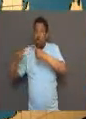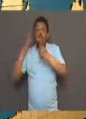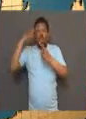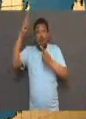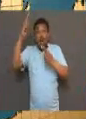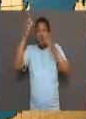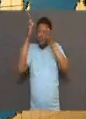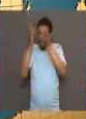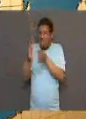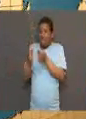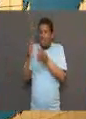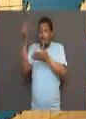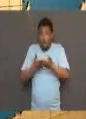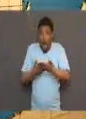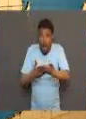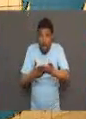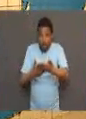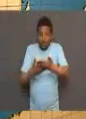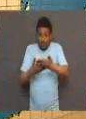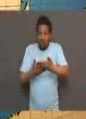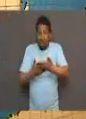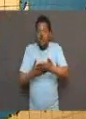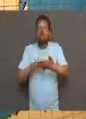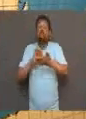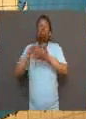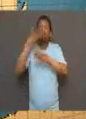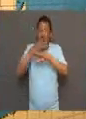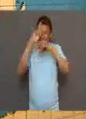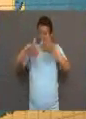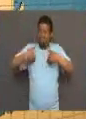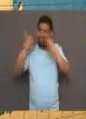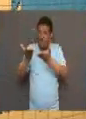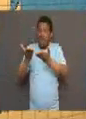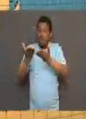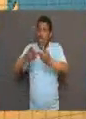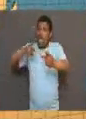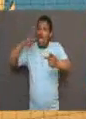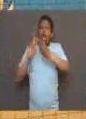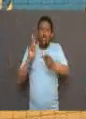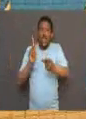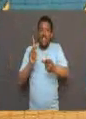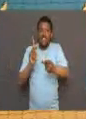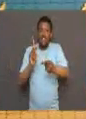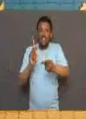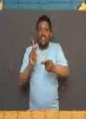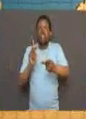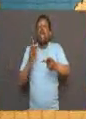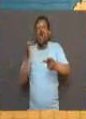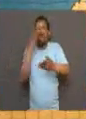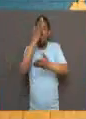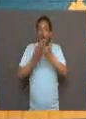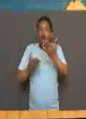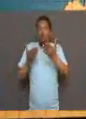specific map, and then sacrifice the accuracy of some